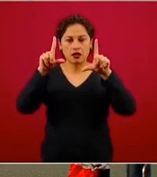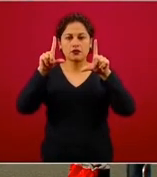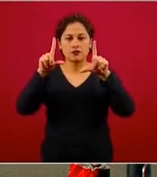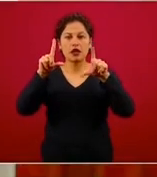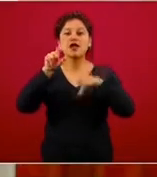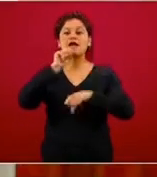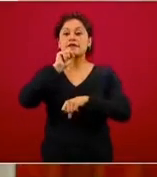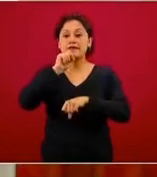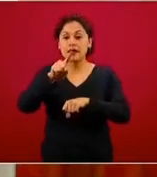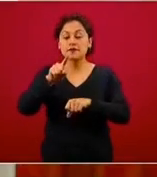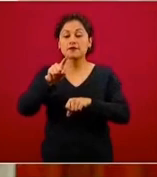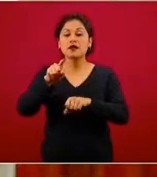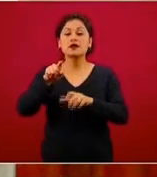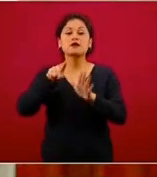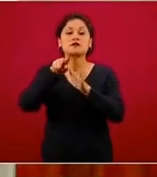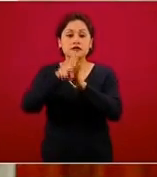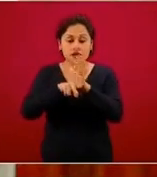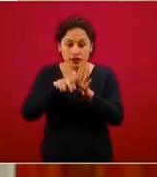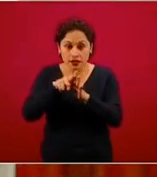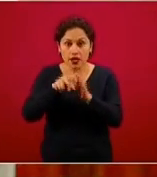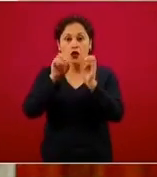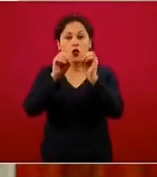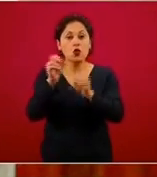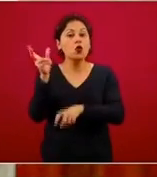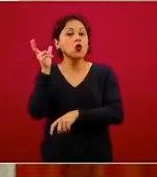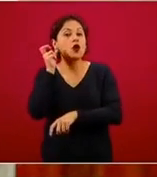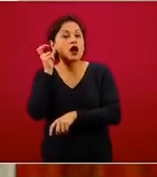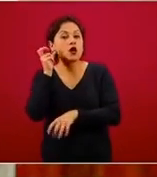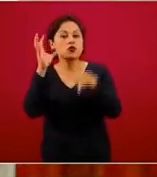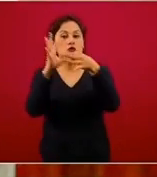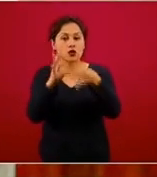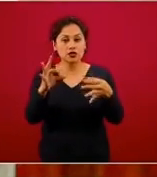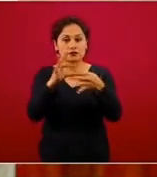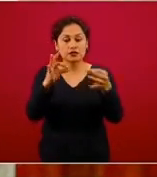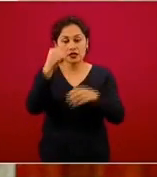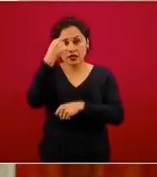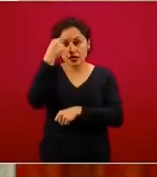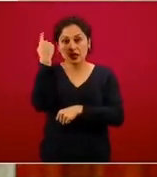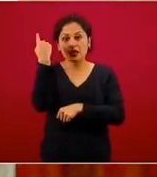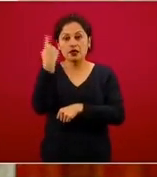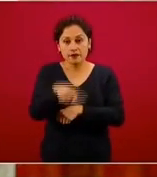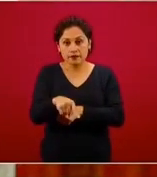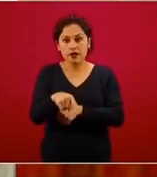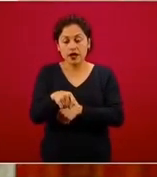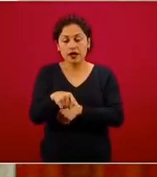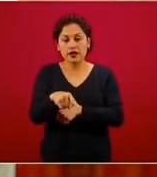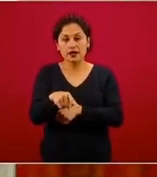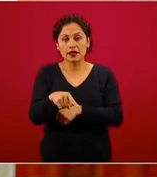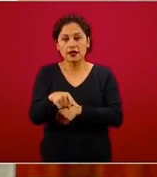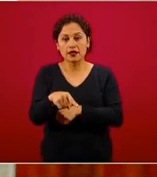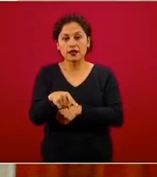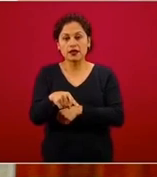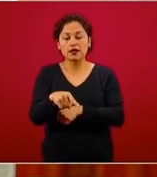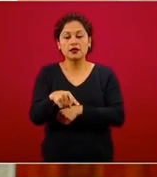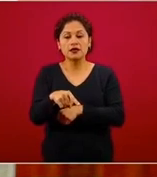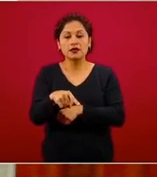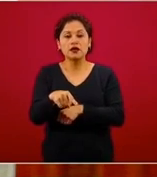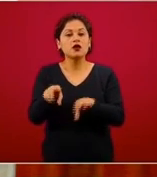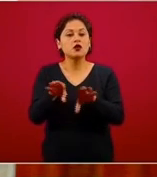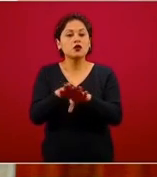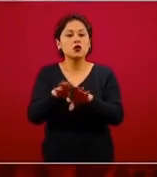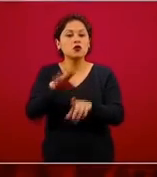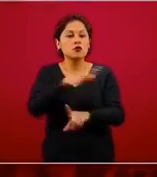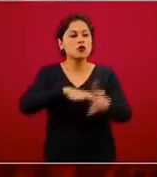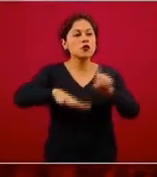can access this information. And it's explained with videos and audios that are talking about how